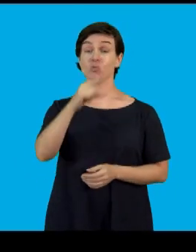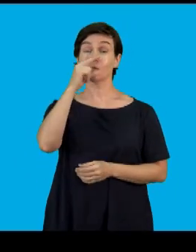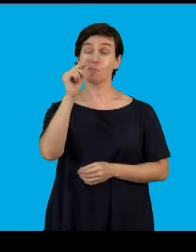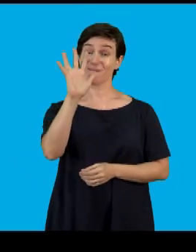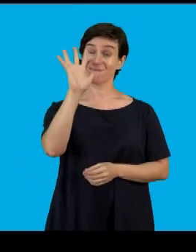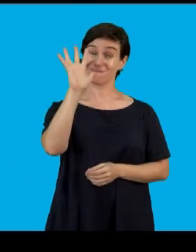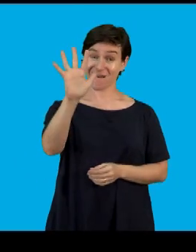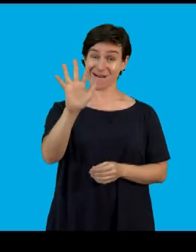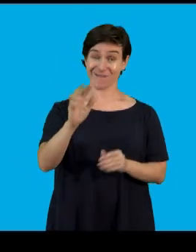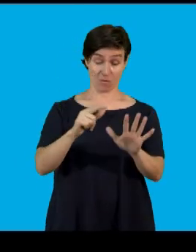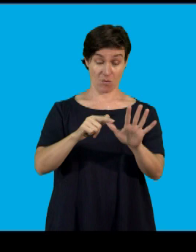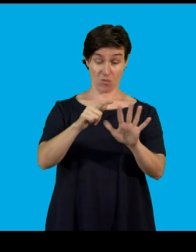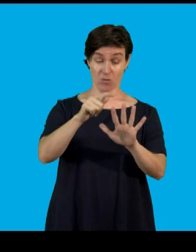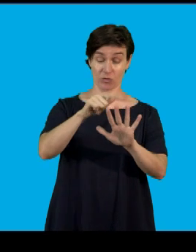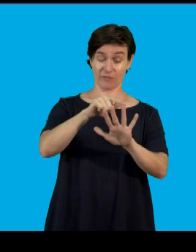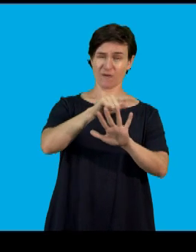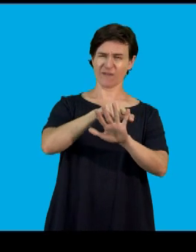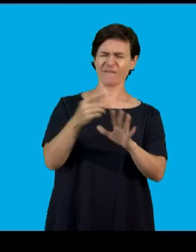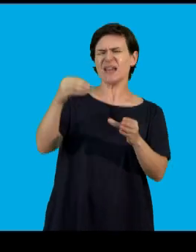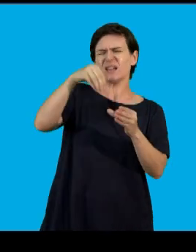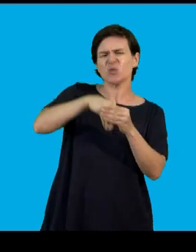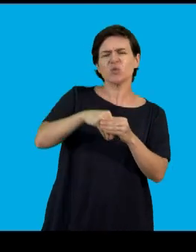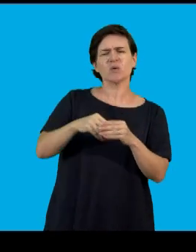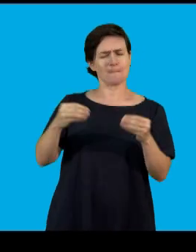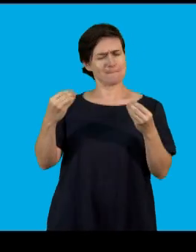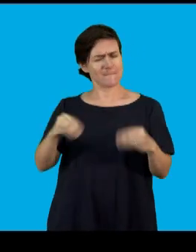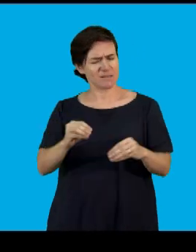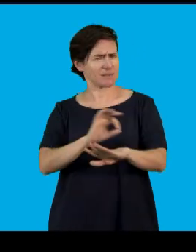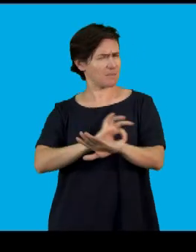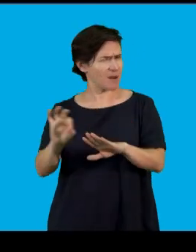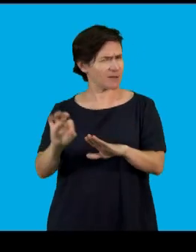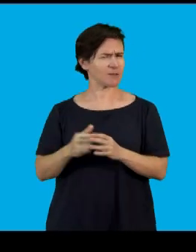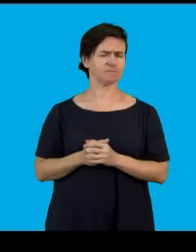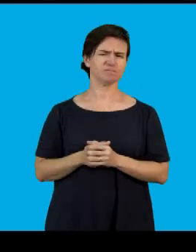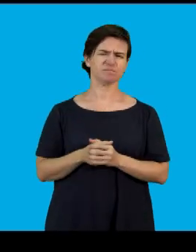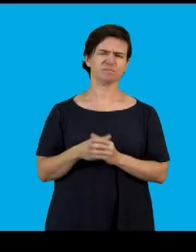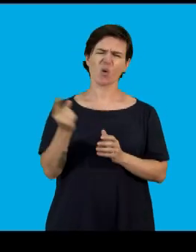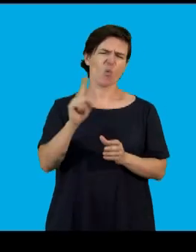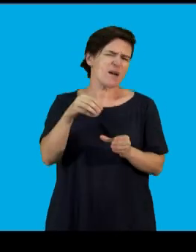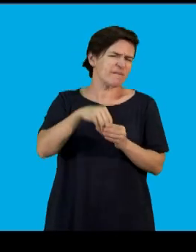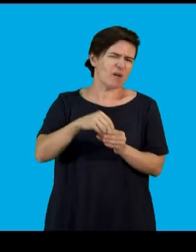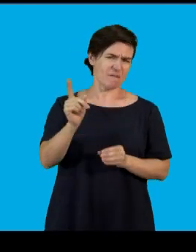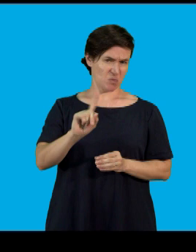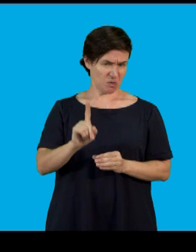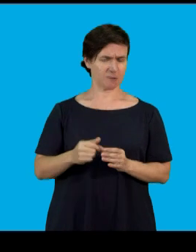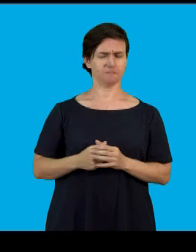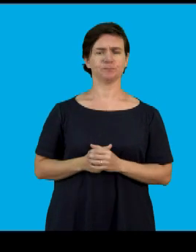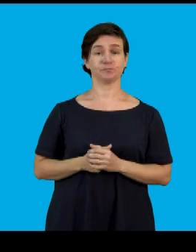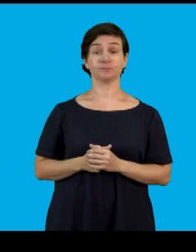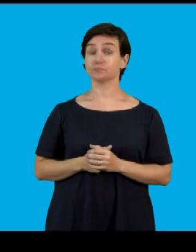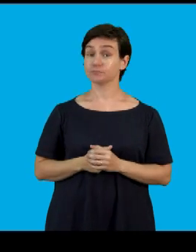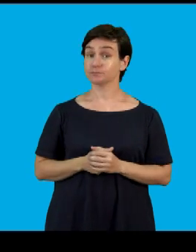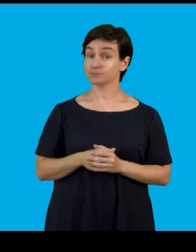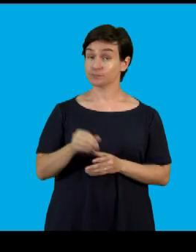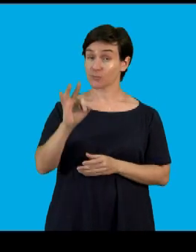5 components of a business plan. Don't forget a business plan. What are the components of it?